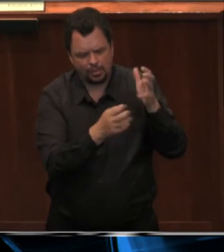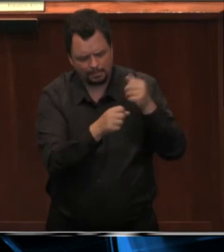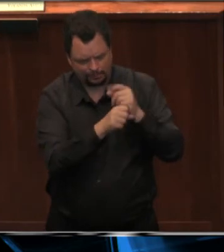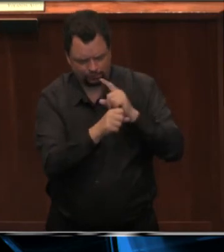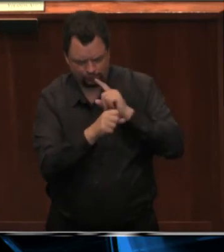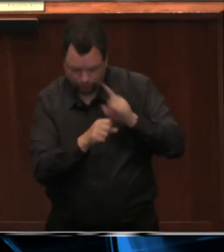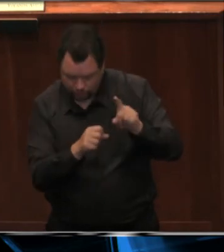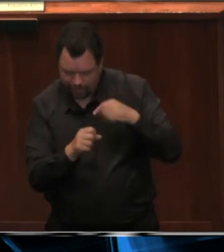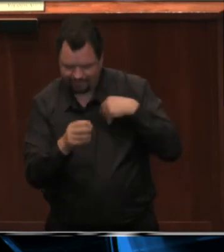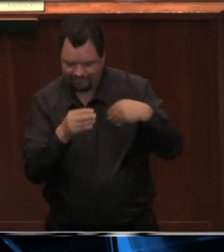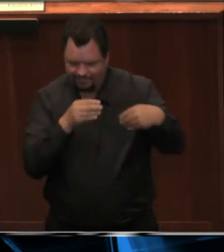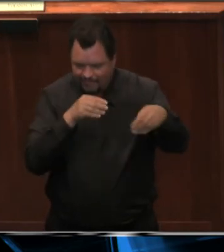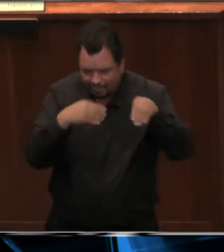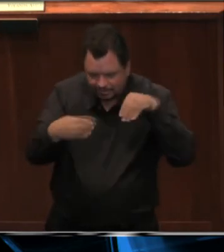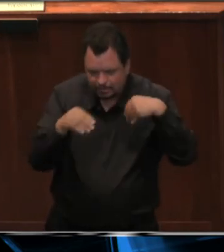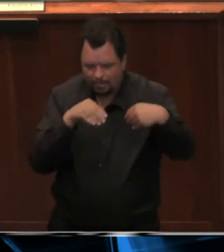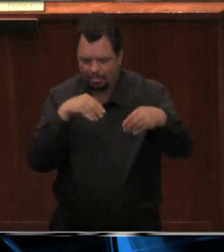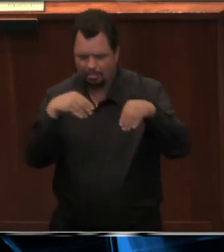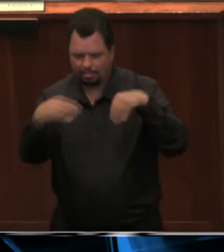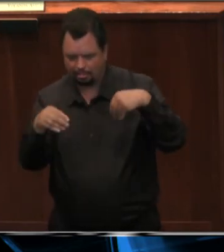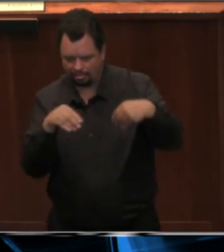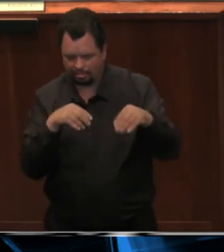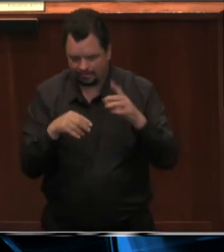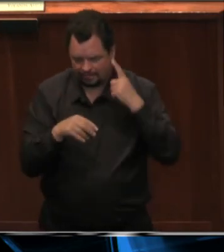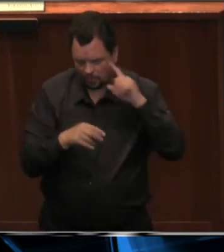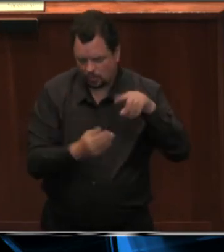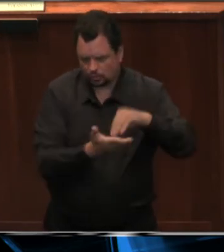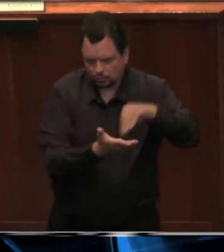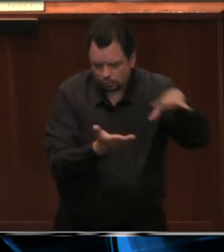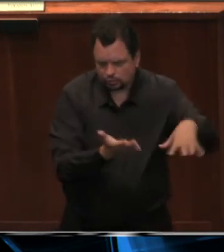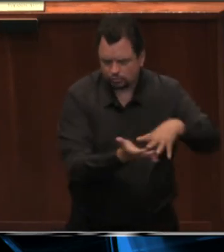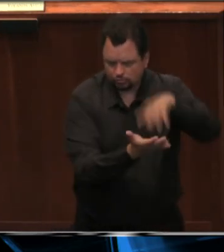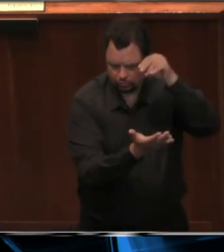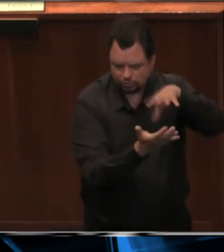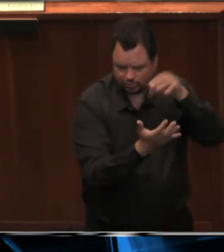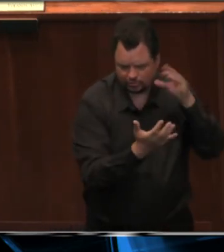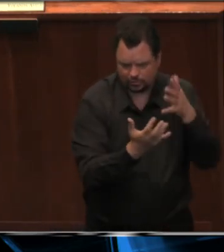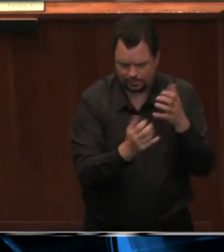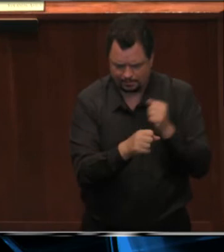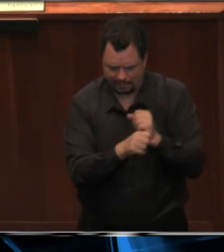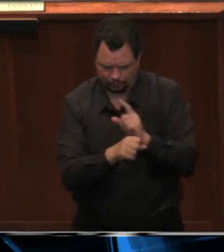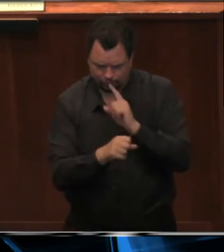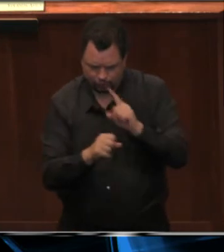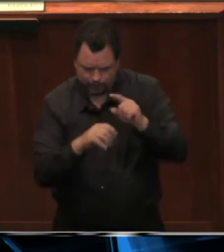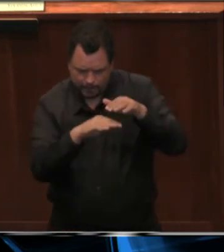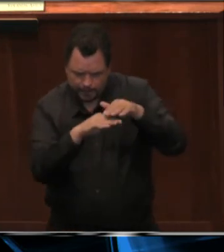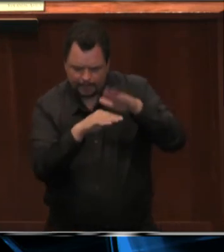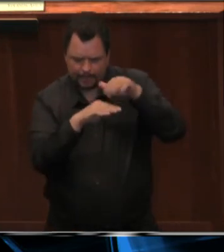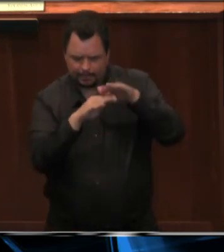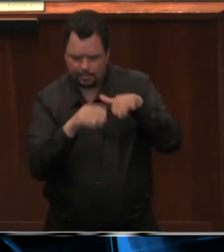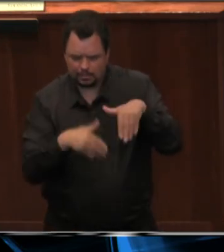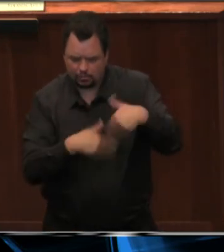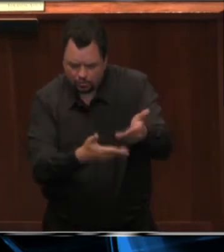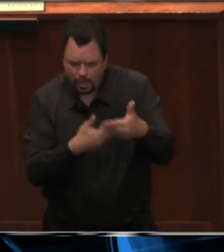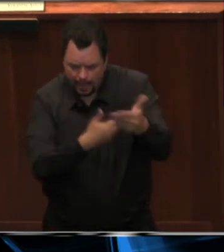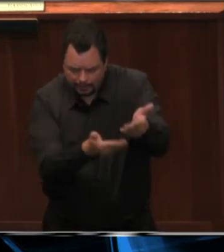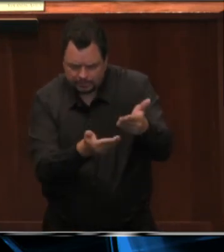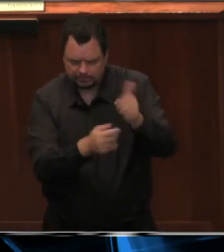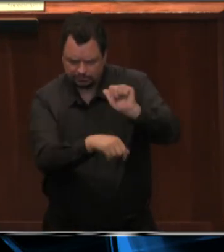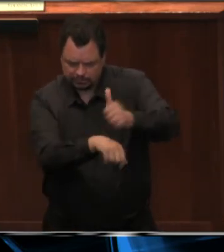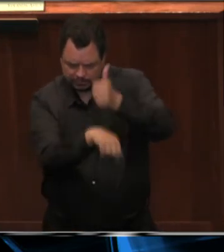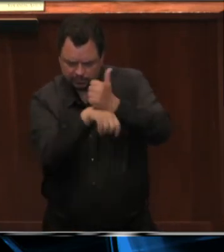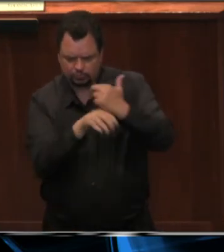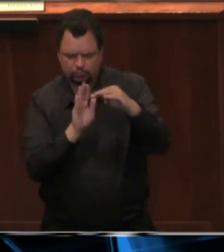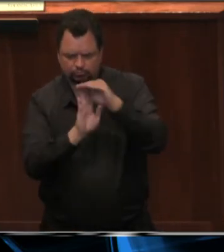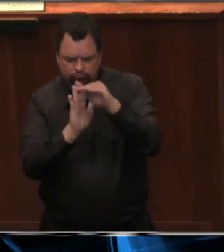districts. Minimum health requirements, not recommendations, must be in place before a return